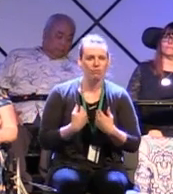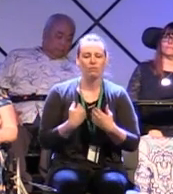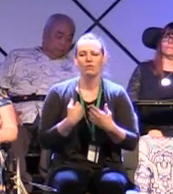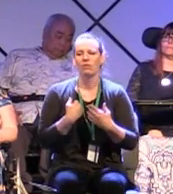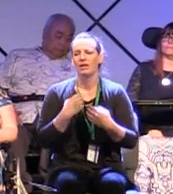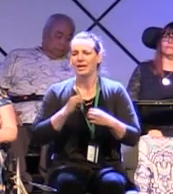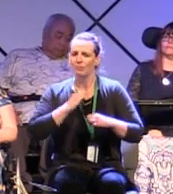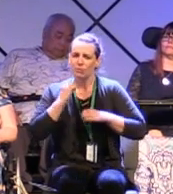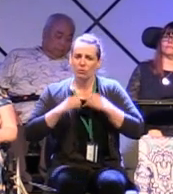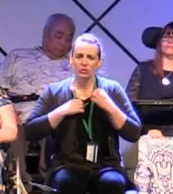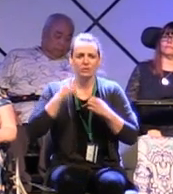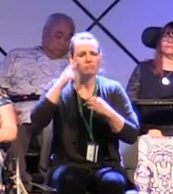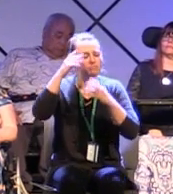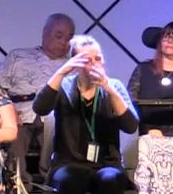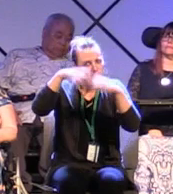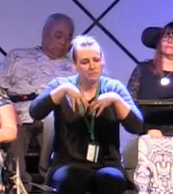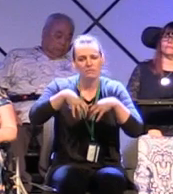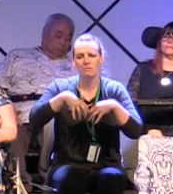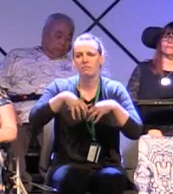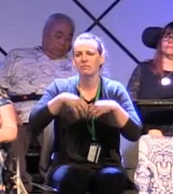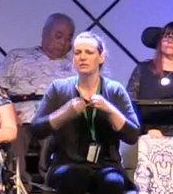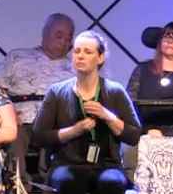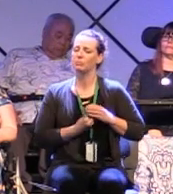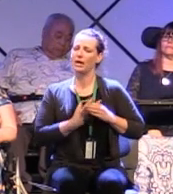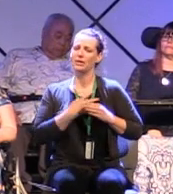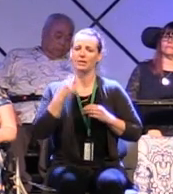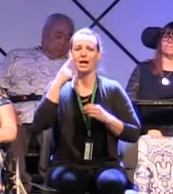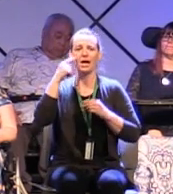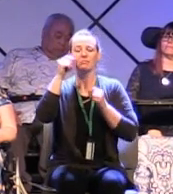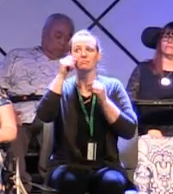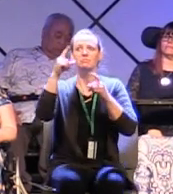and emotionally draining and inspiring and eye-opening.